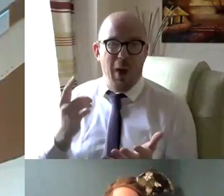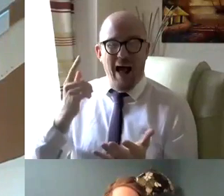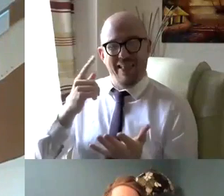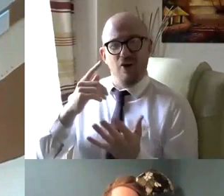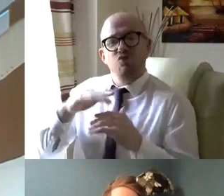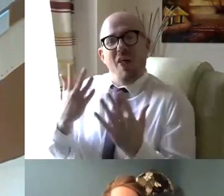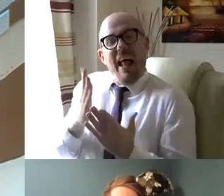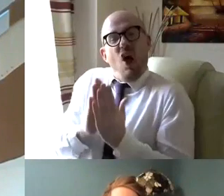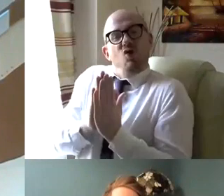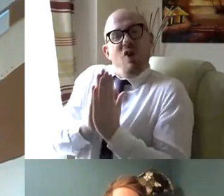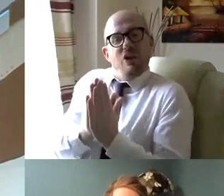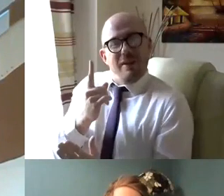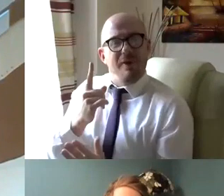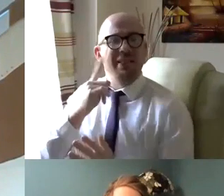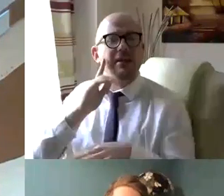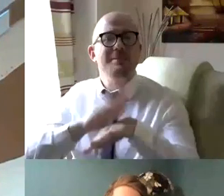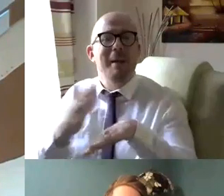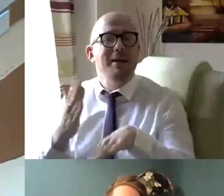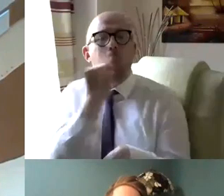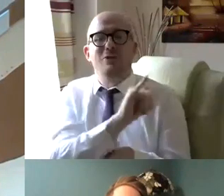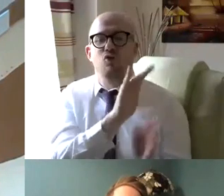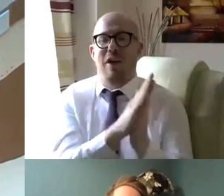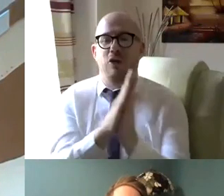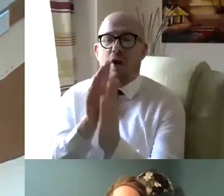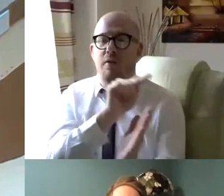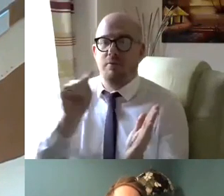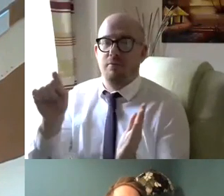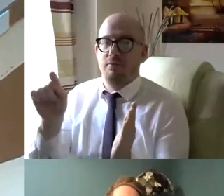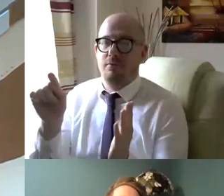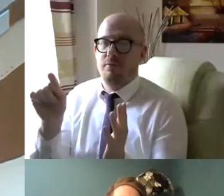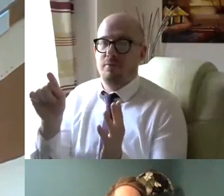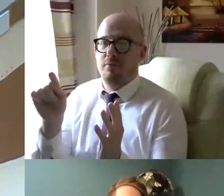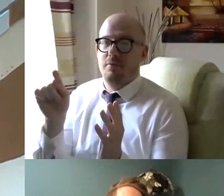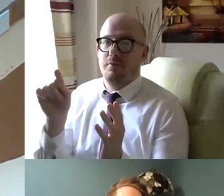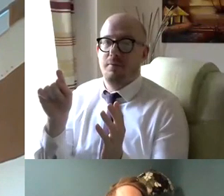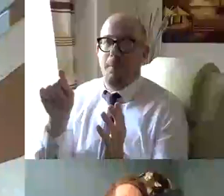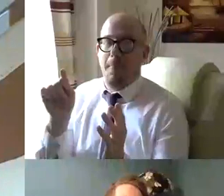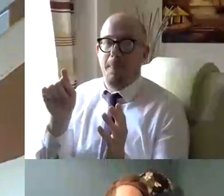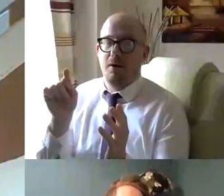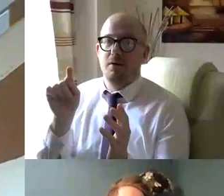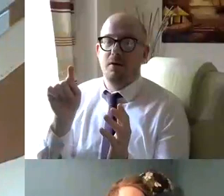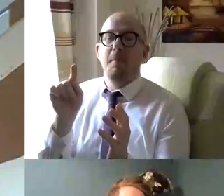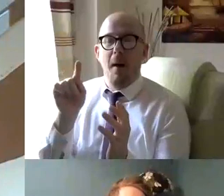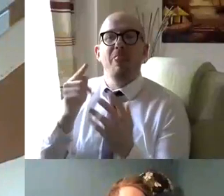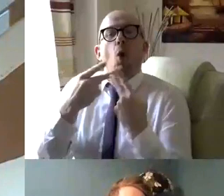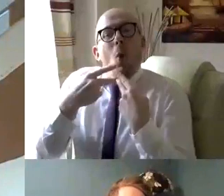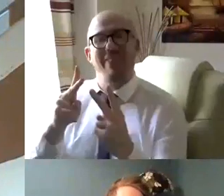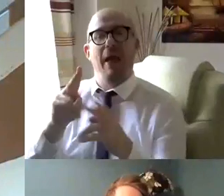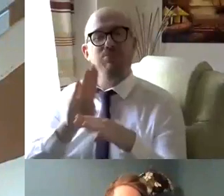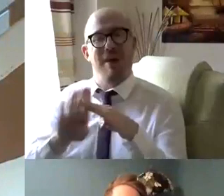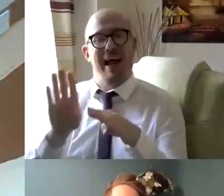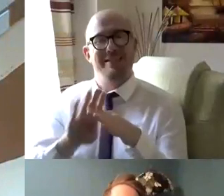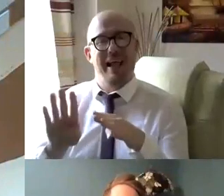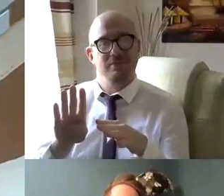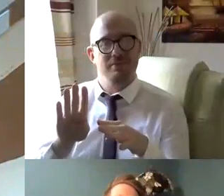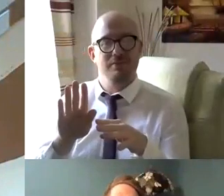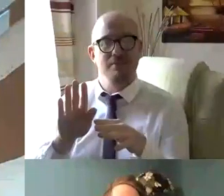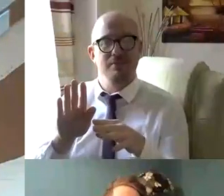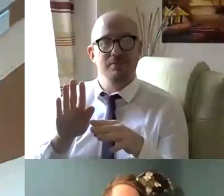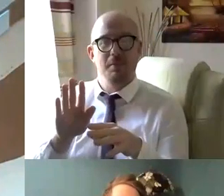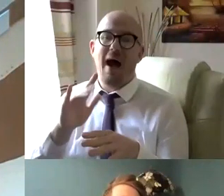of their deaf culture and their deaf identity. So it's not necessarily important which religion we discuss, it's more about